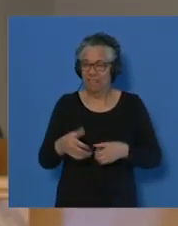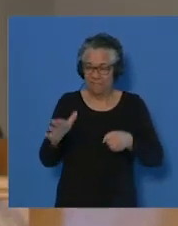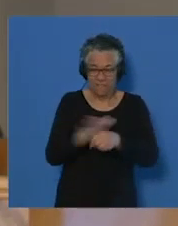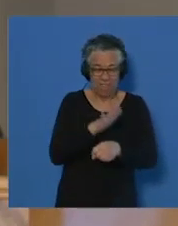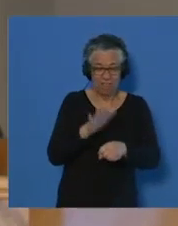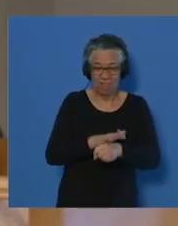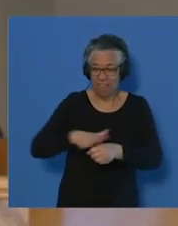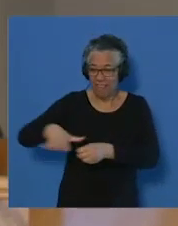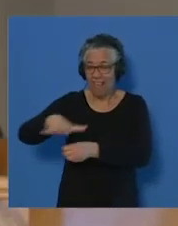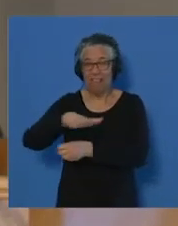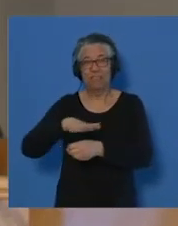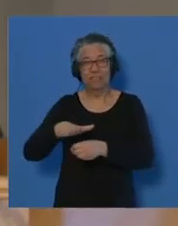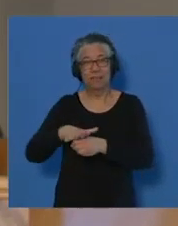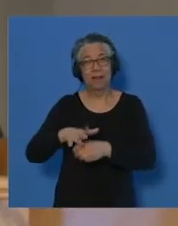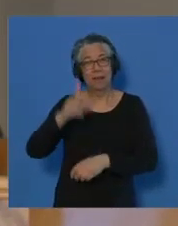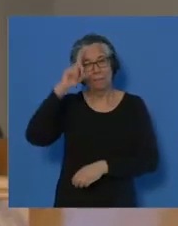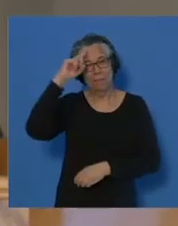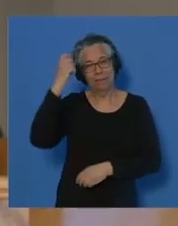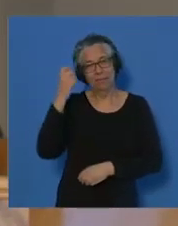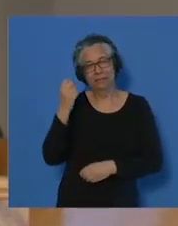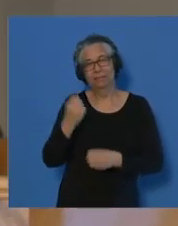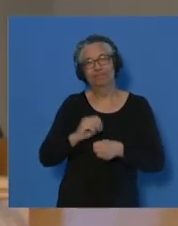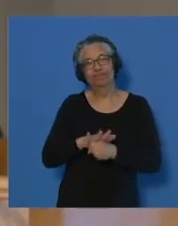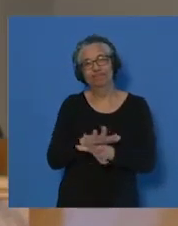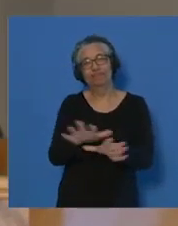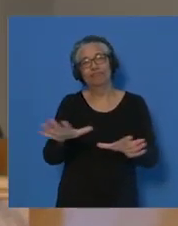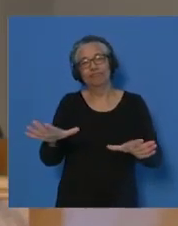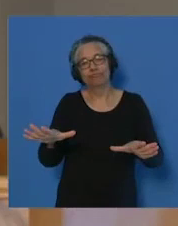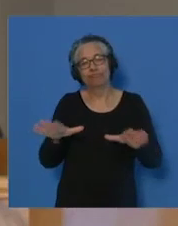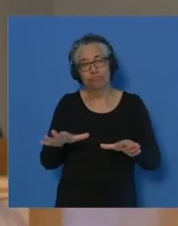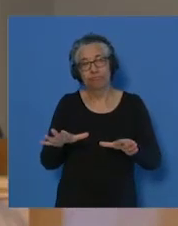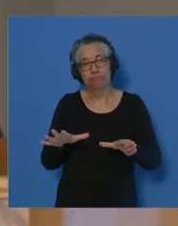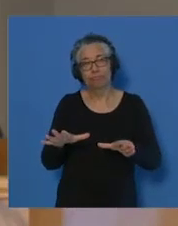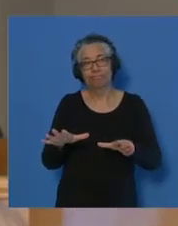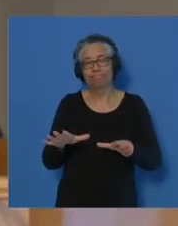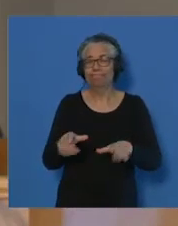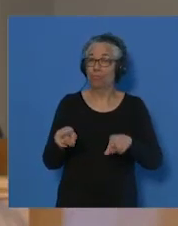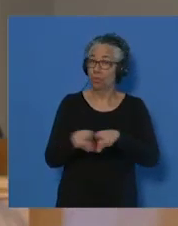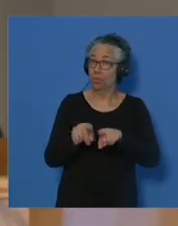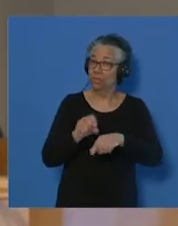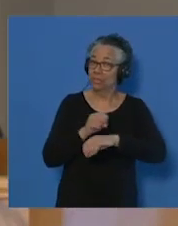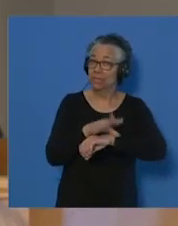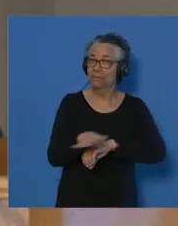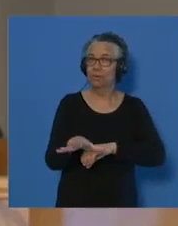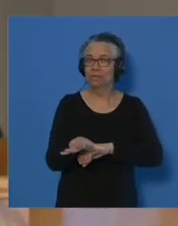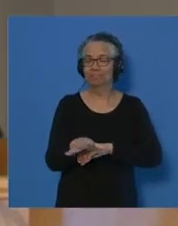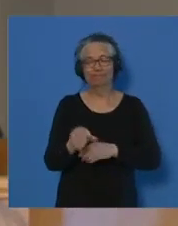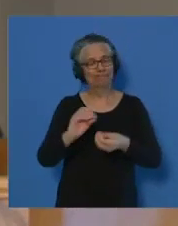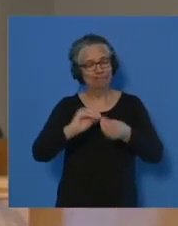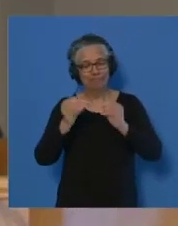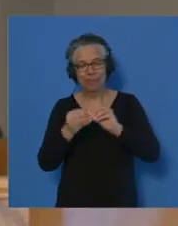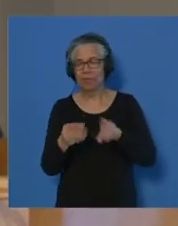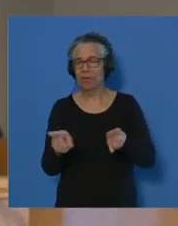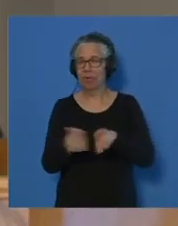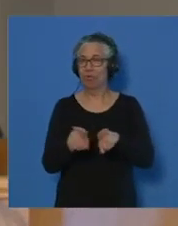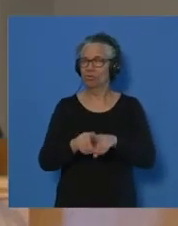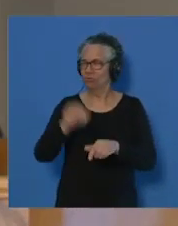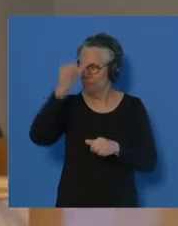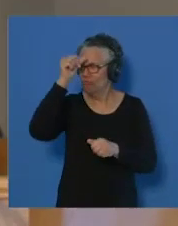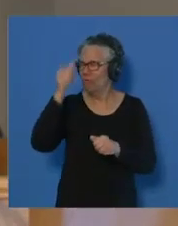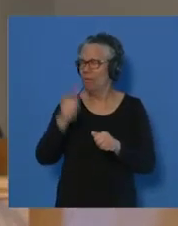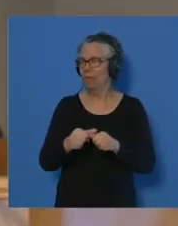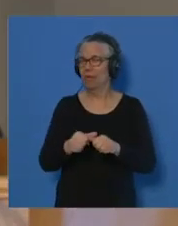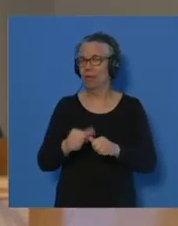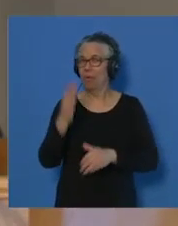These factors contribute to the likelihood of COVID-19 spread and its impact. These statistics are also a stark reminder of